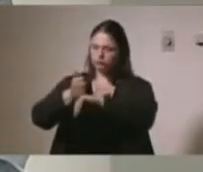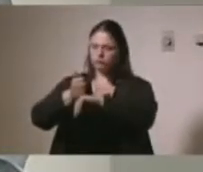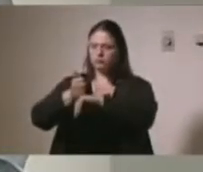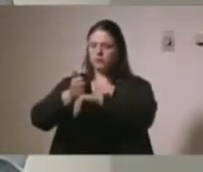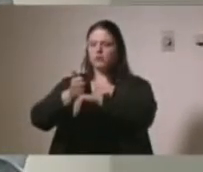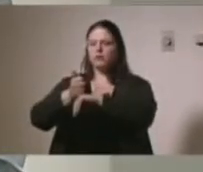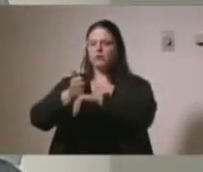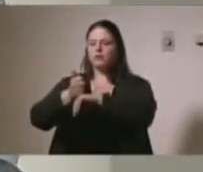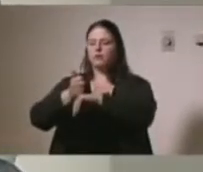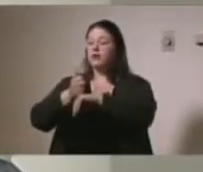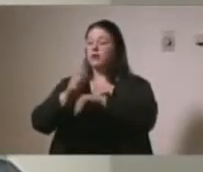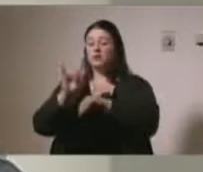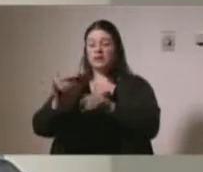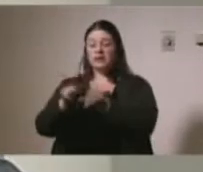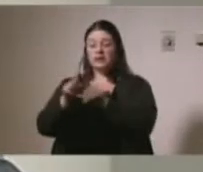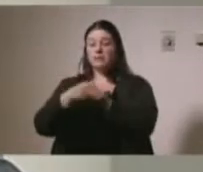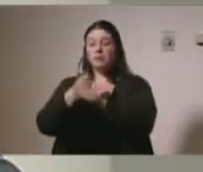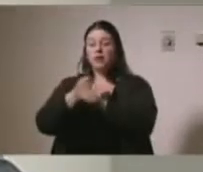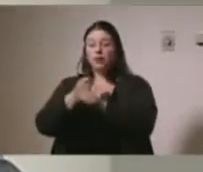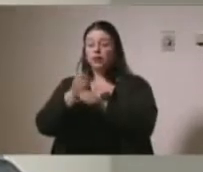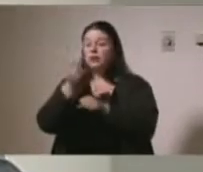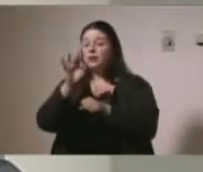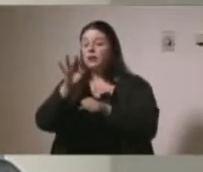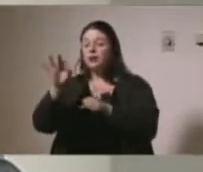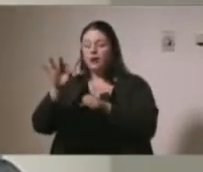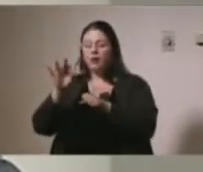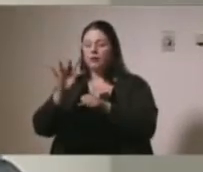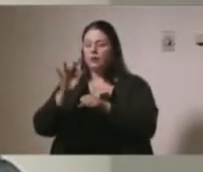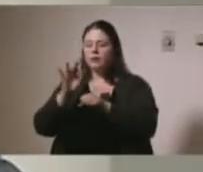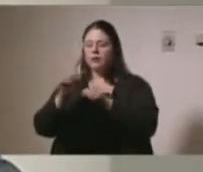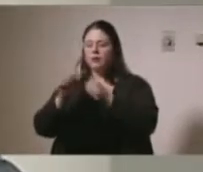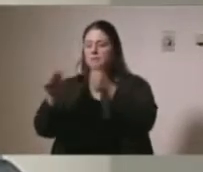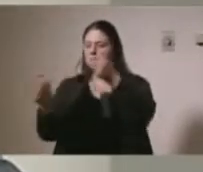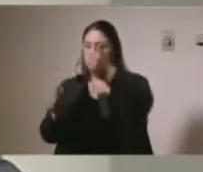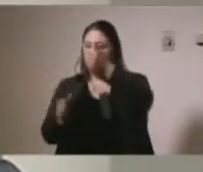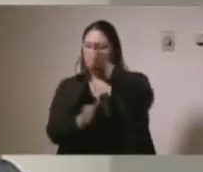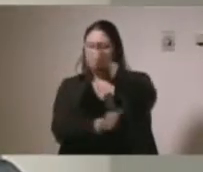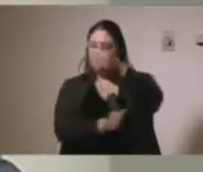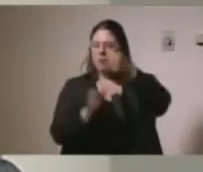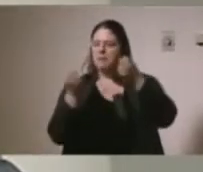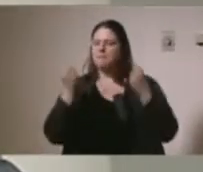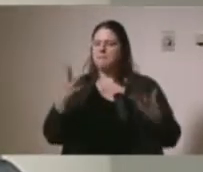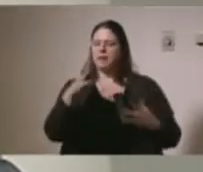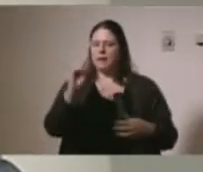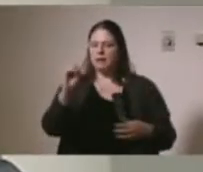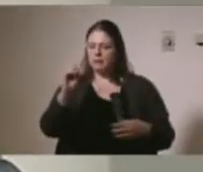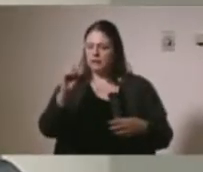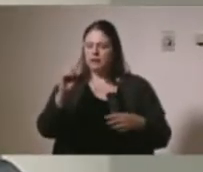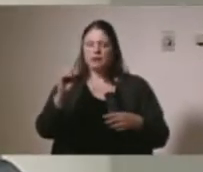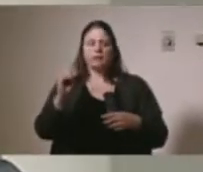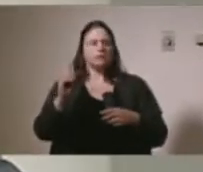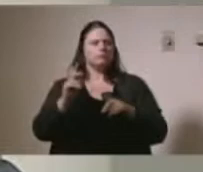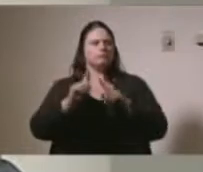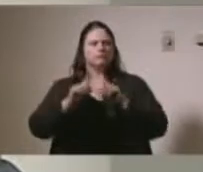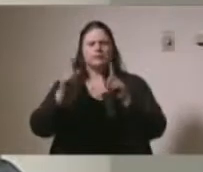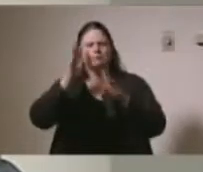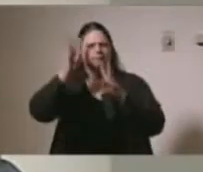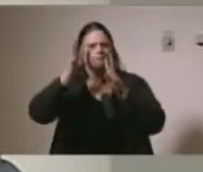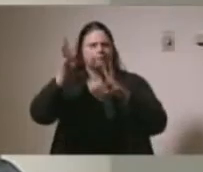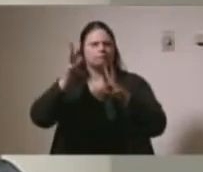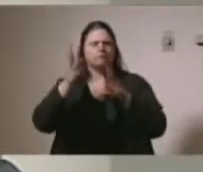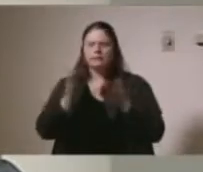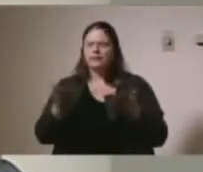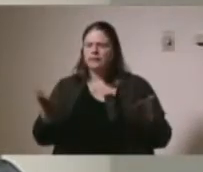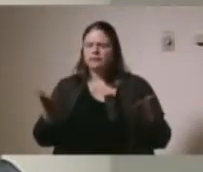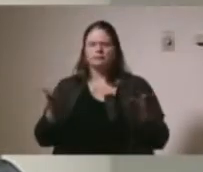Post created various other corporations, wholly owned, specializing in innovative products, mostly